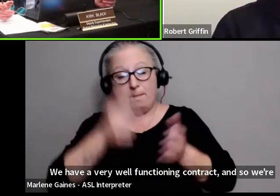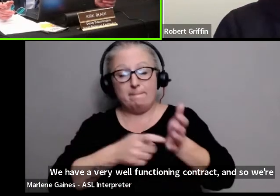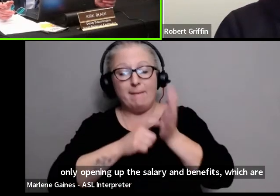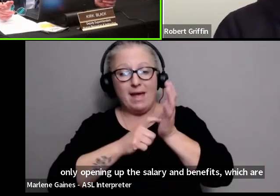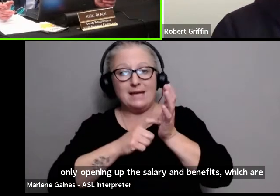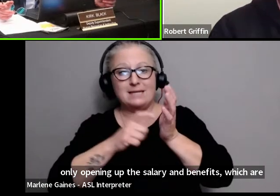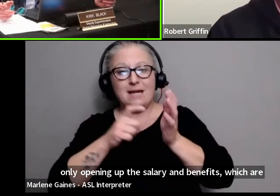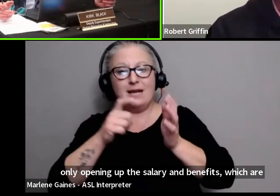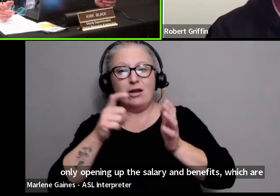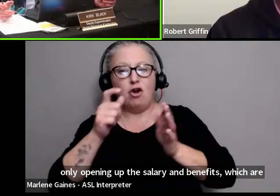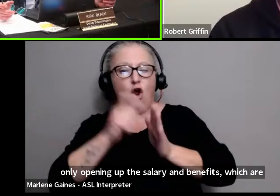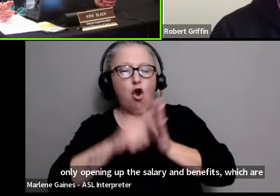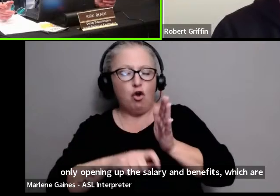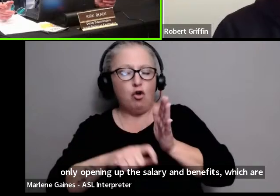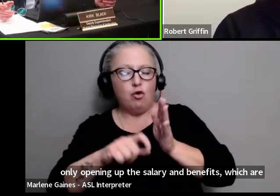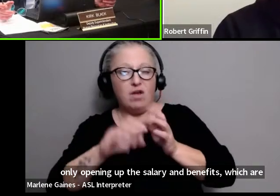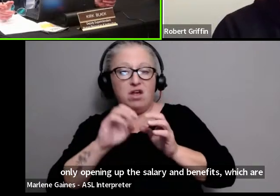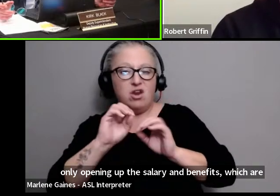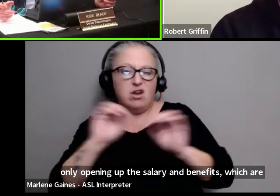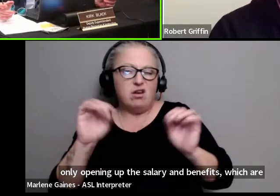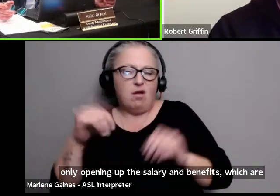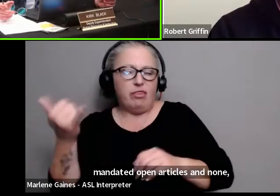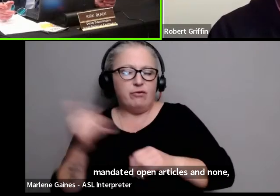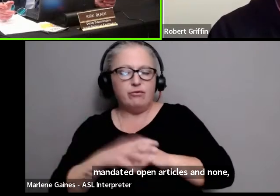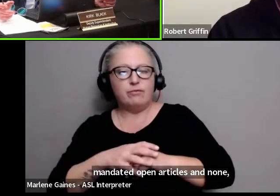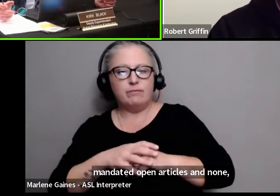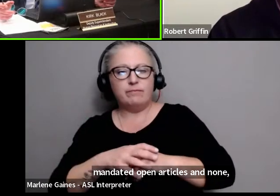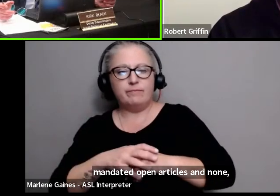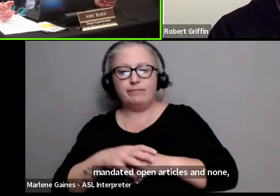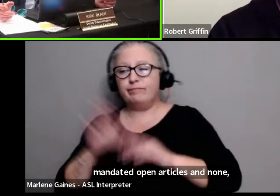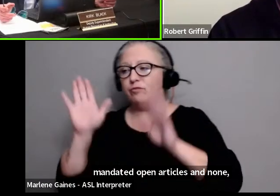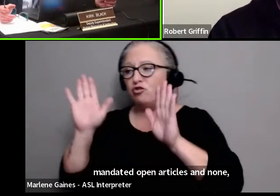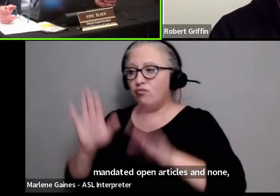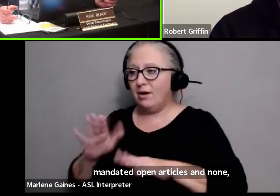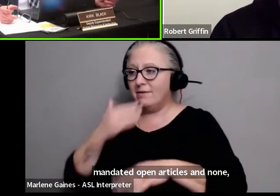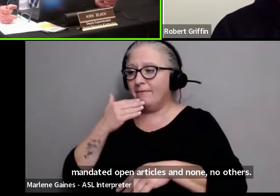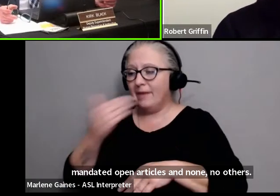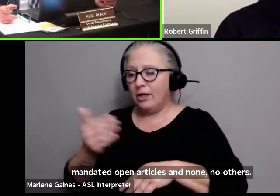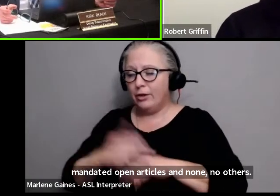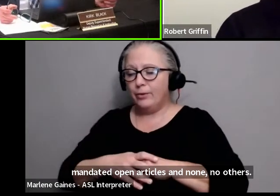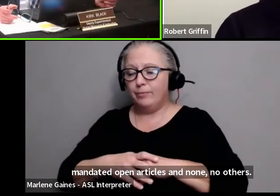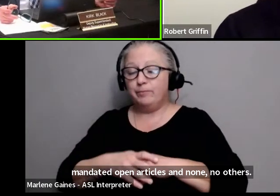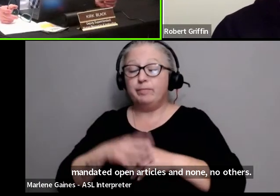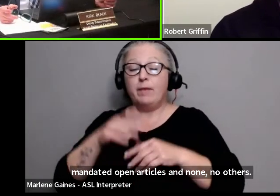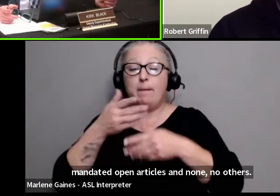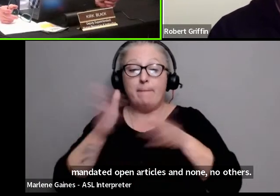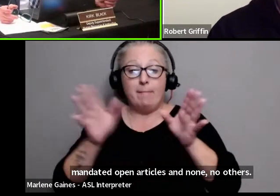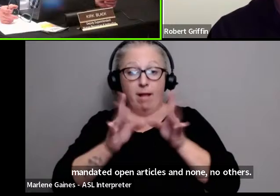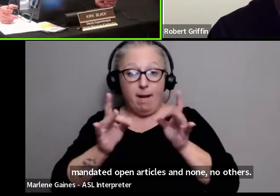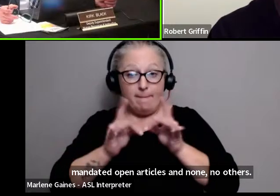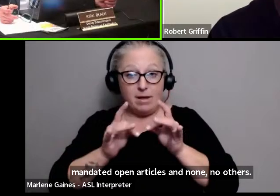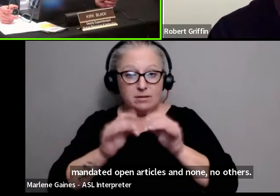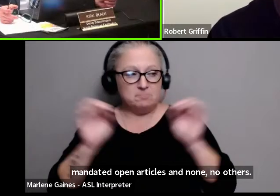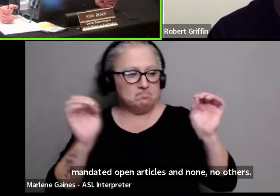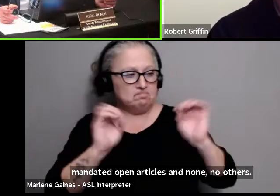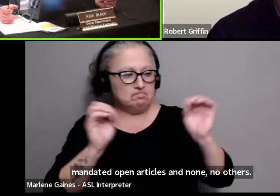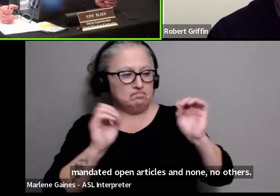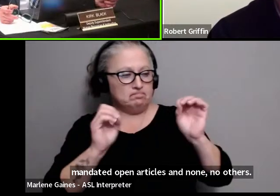open articles, and no others. Great. Thank you. Any public comments? There are